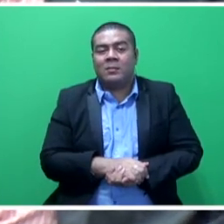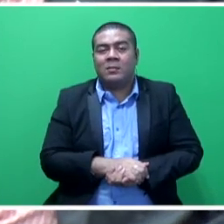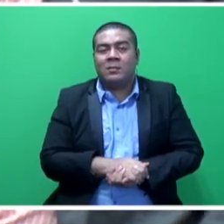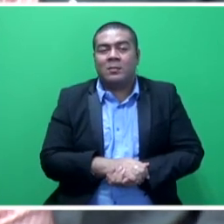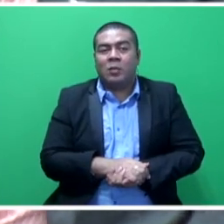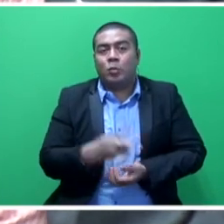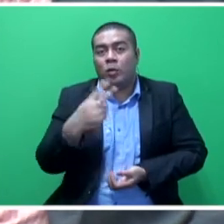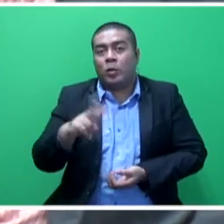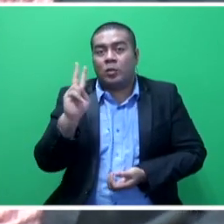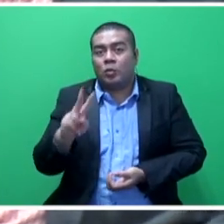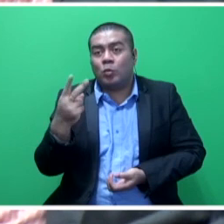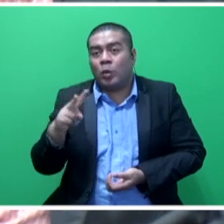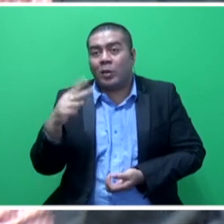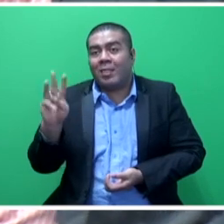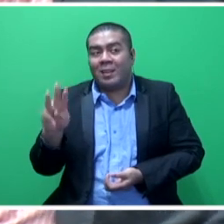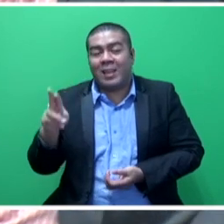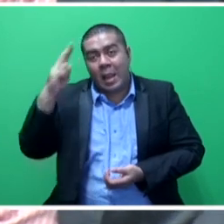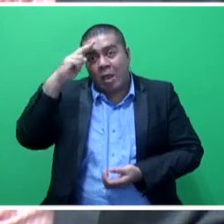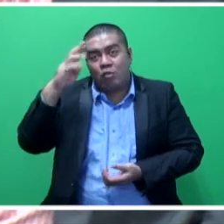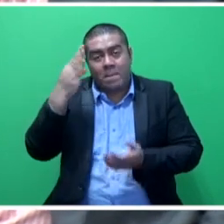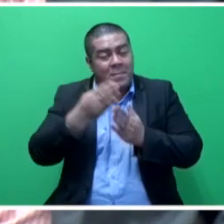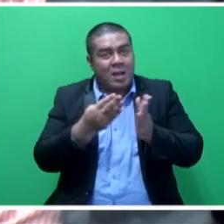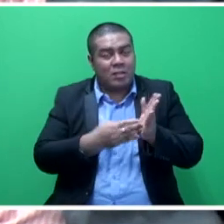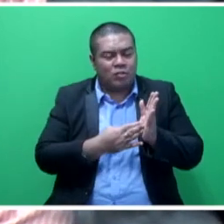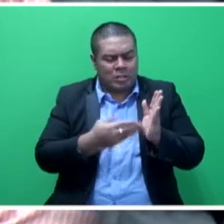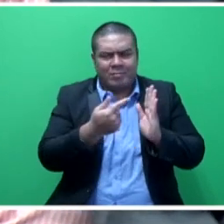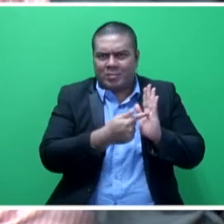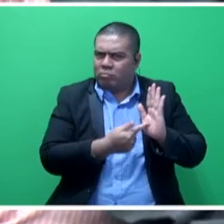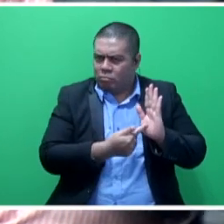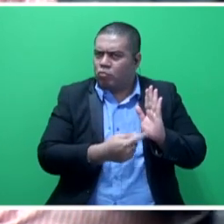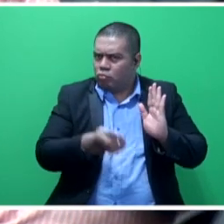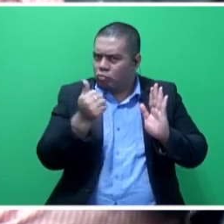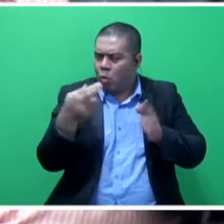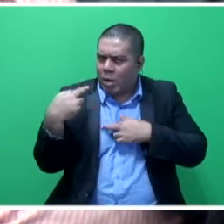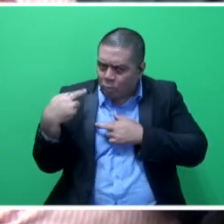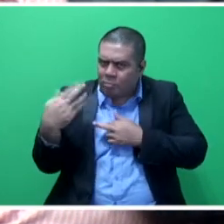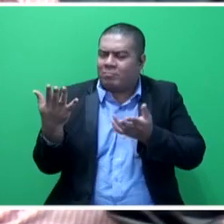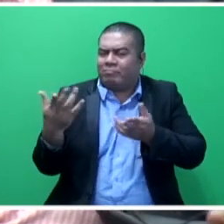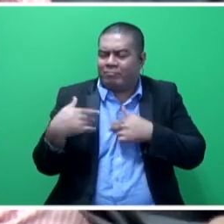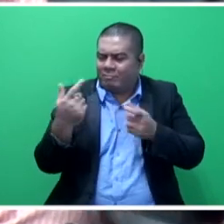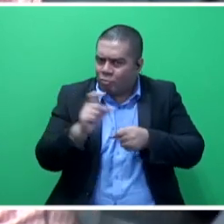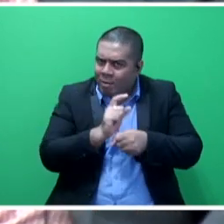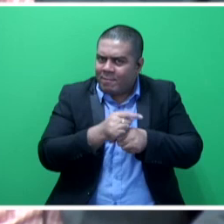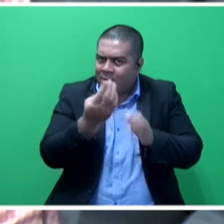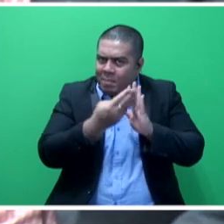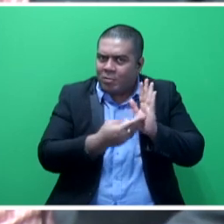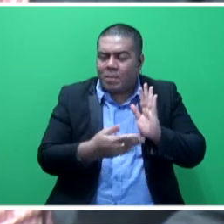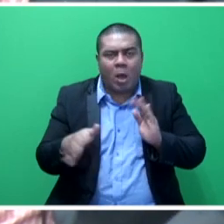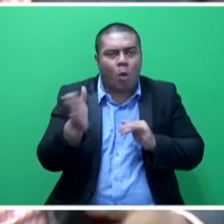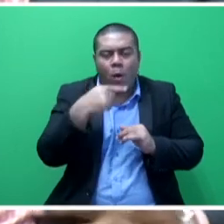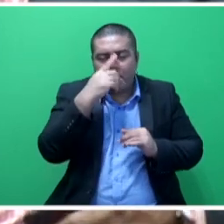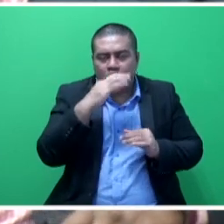2022 and 2023 national budget has been hailed as a responsible, compassionate and creative budget by all sections